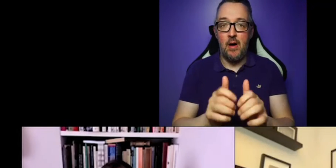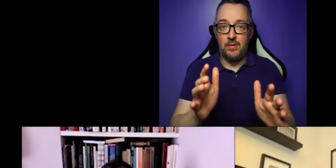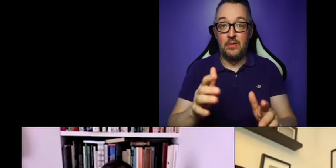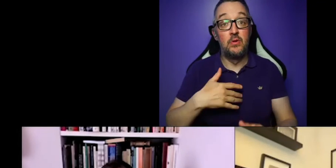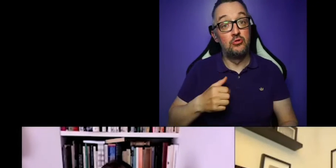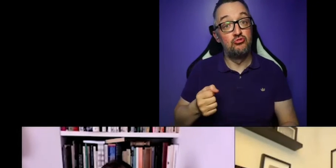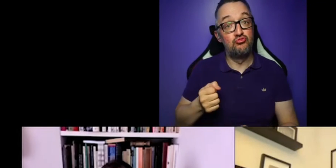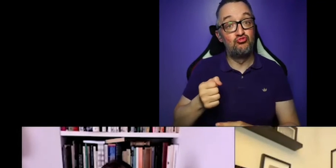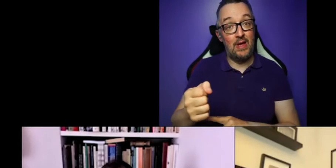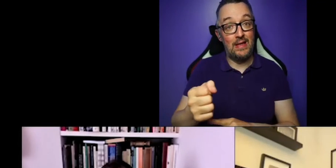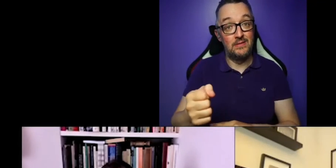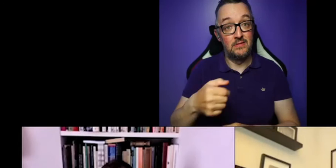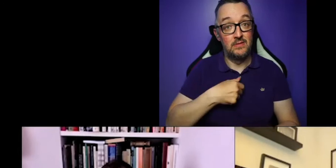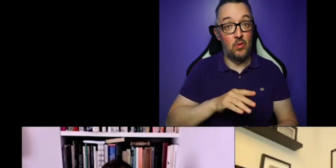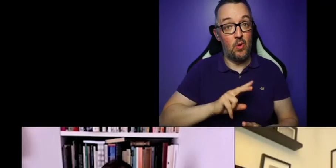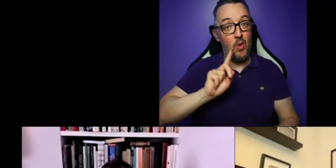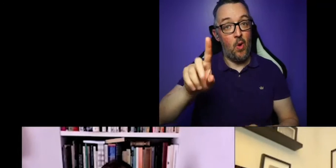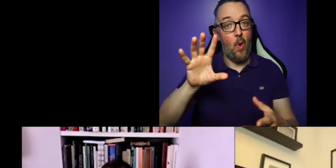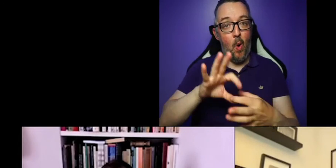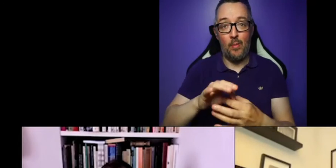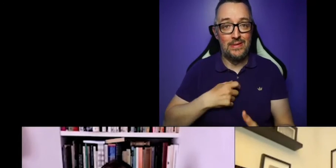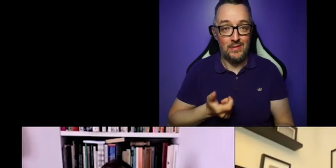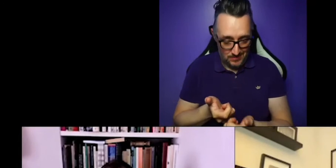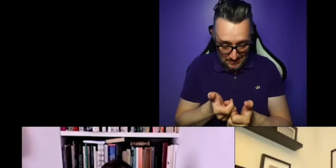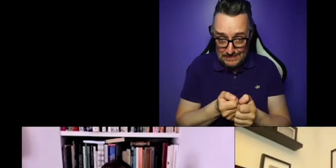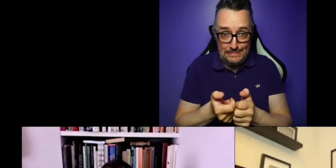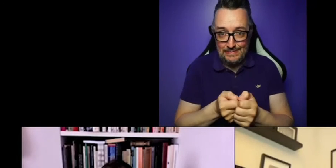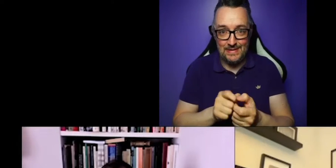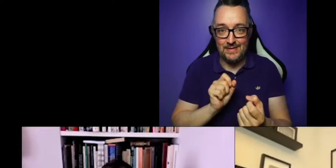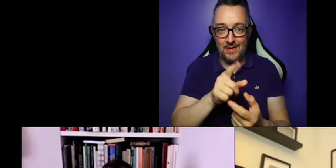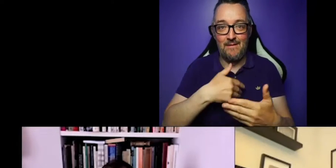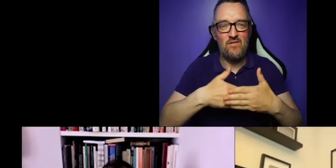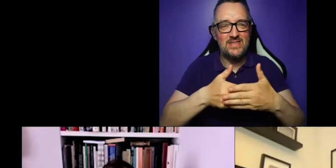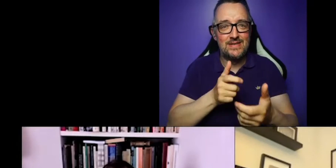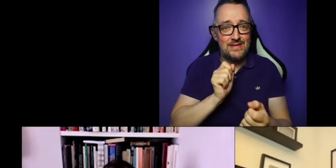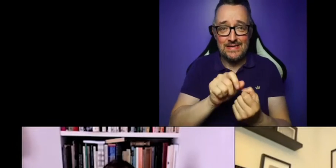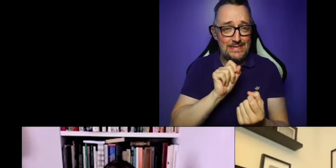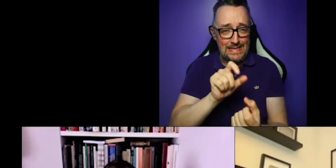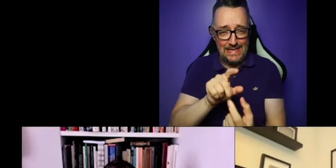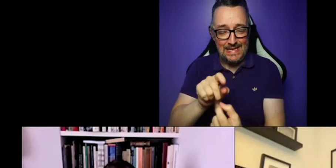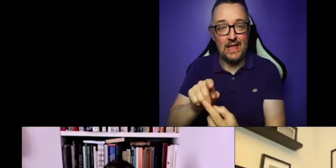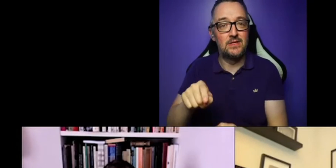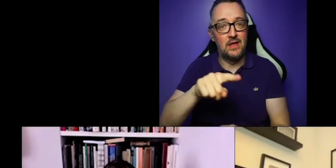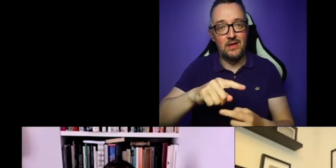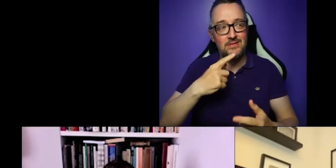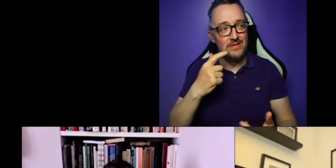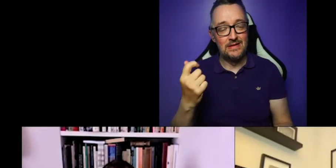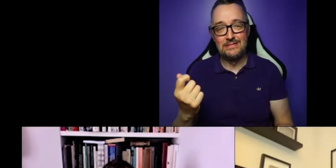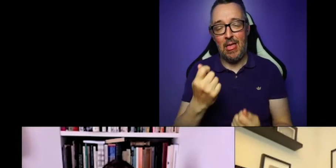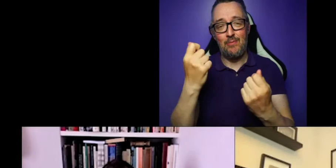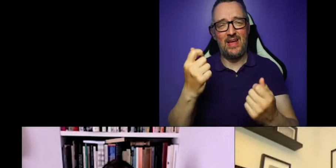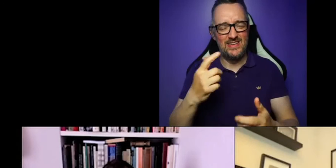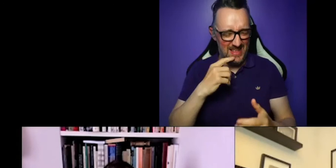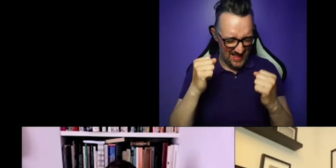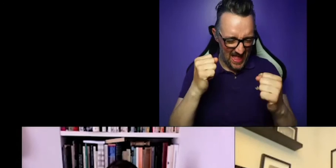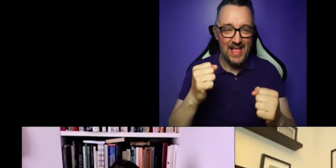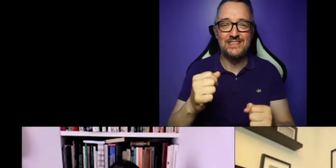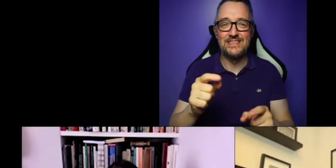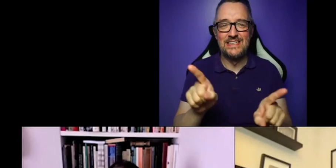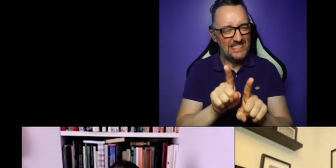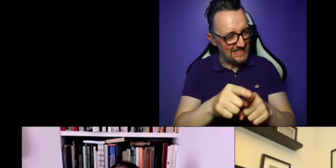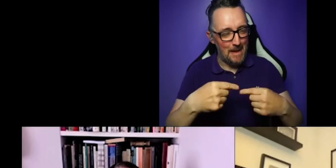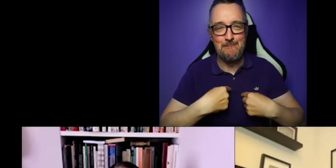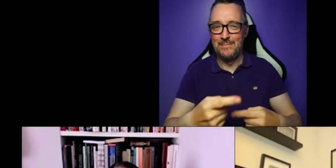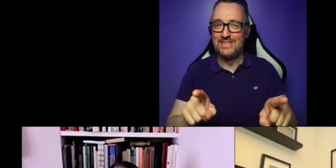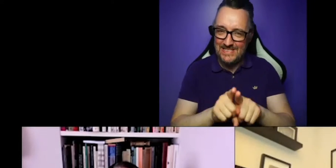went home on the train from the Lorna Wing Centre texting all my friends who were, you know, celebrating with me and going, yay, one